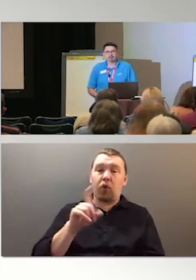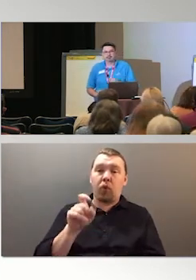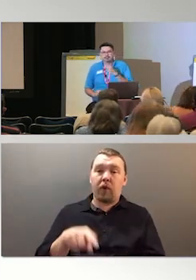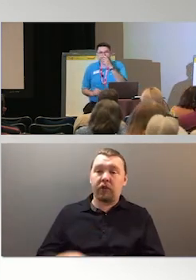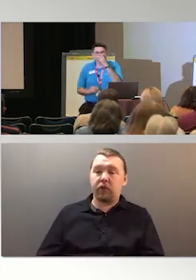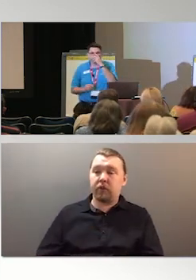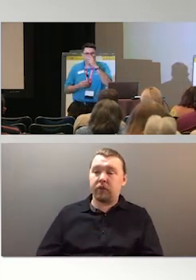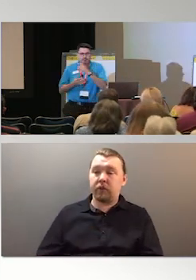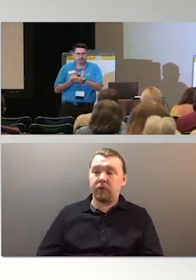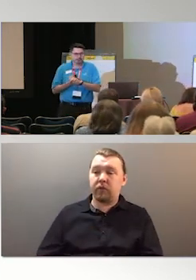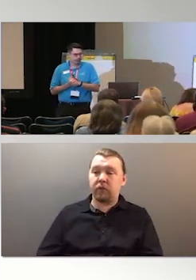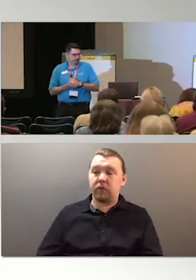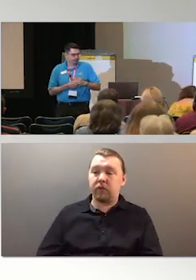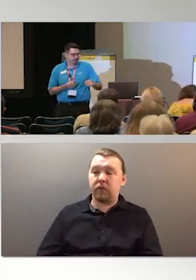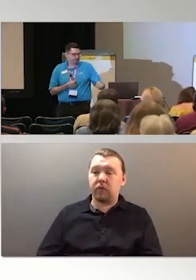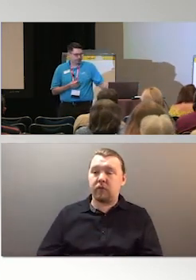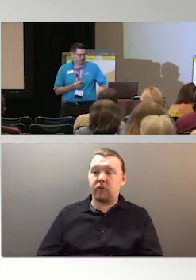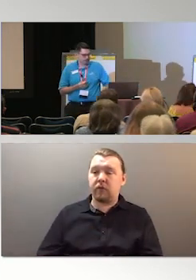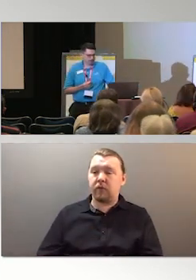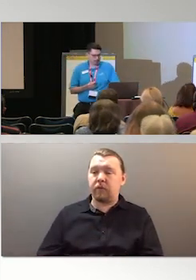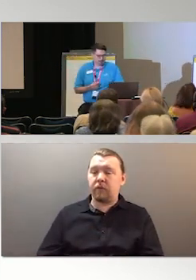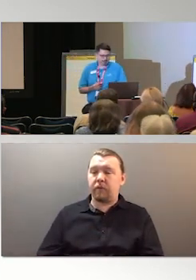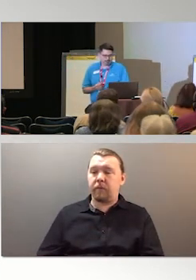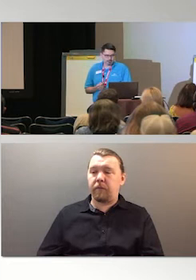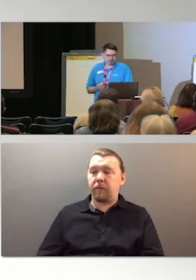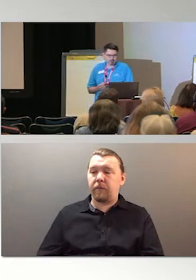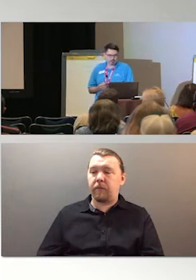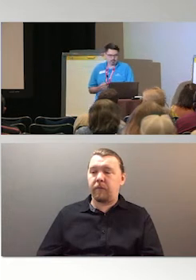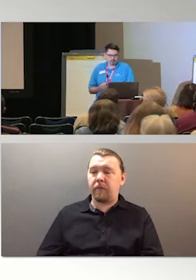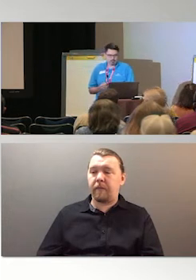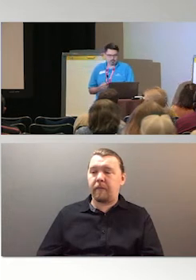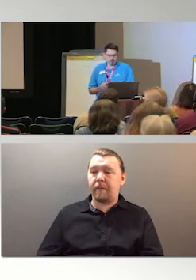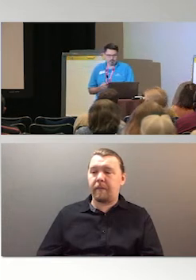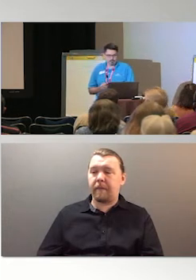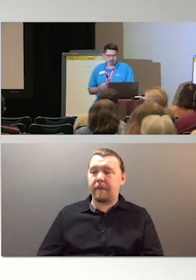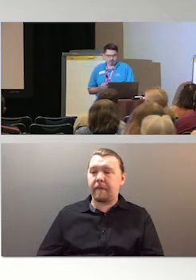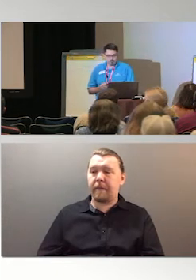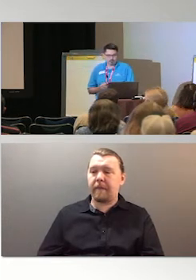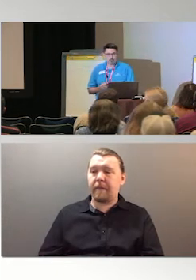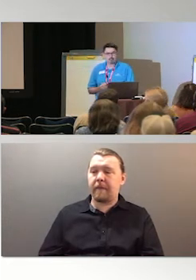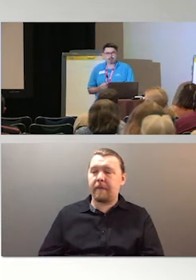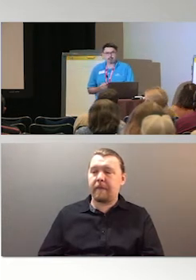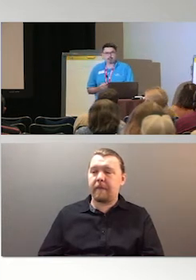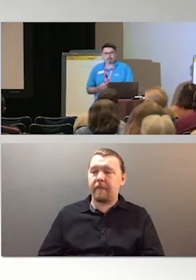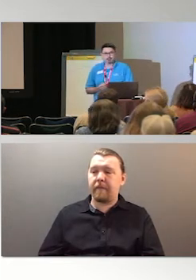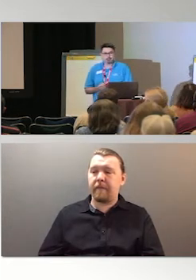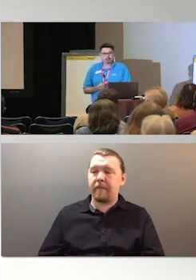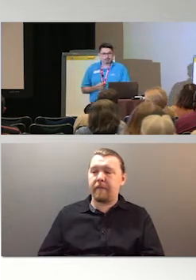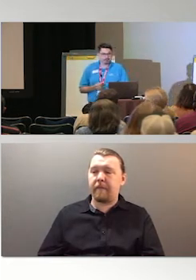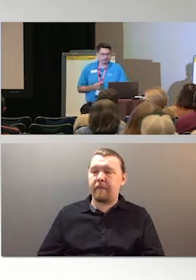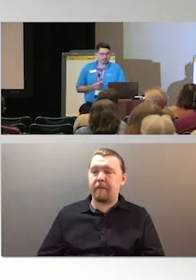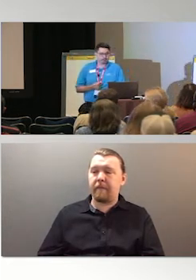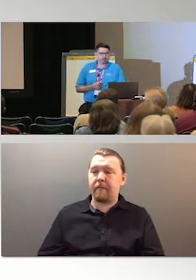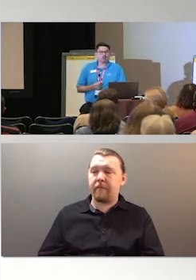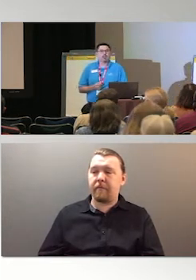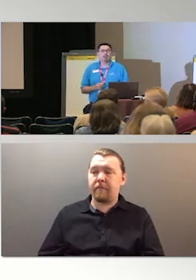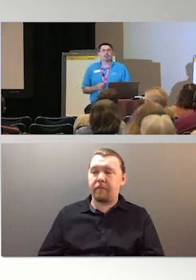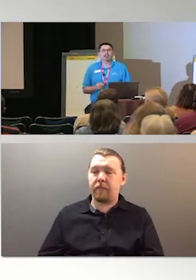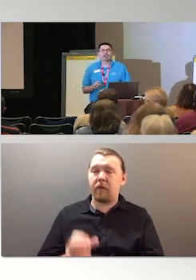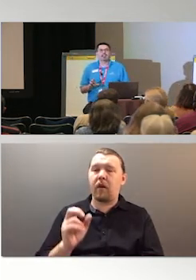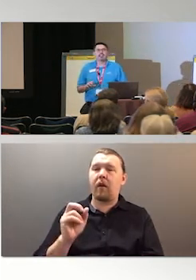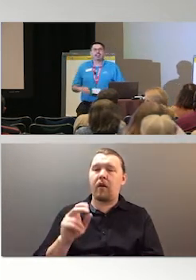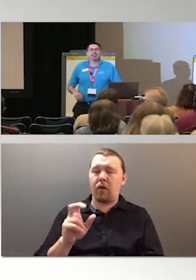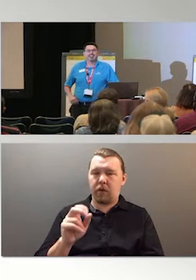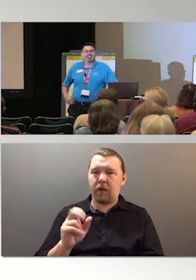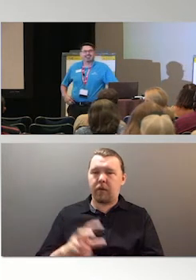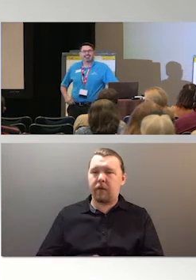have $2,000 in it. I understand that, to keep all their federal benefits. Would- The difference between an ABLE account, what is the difference? Okay.